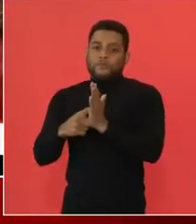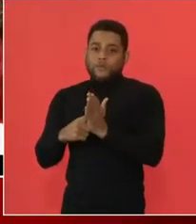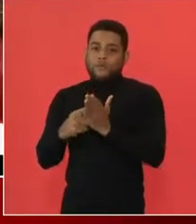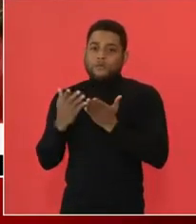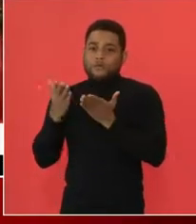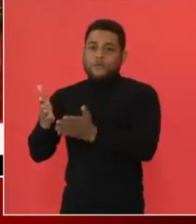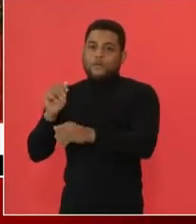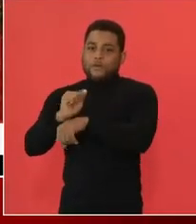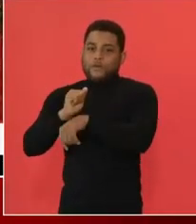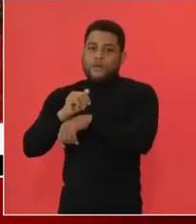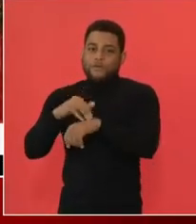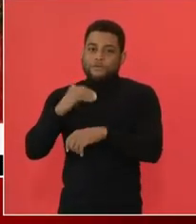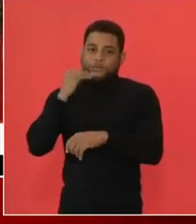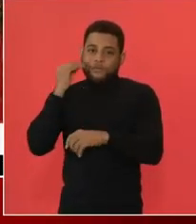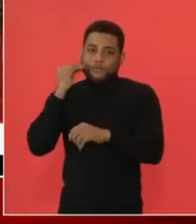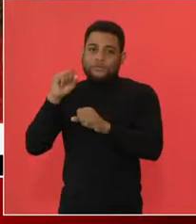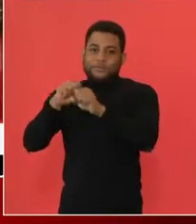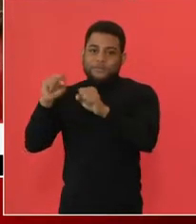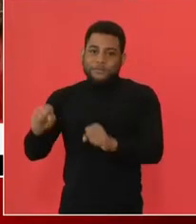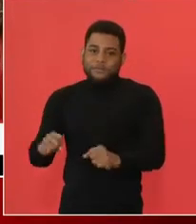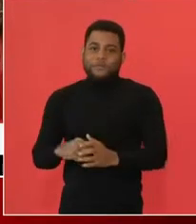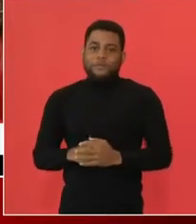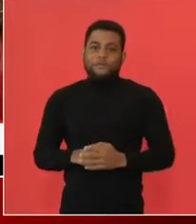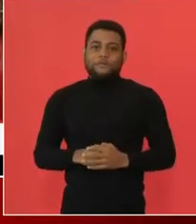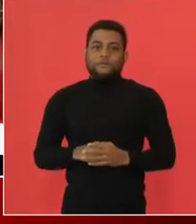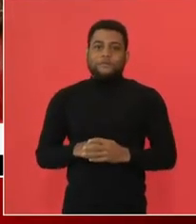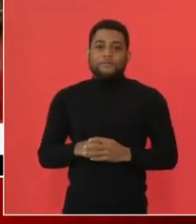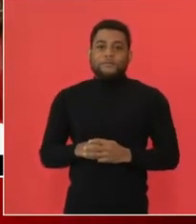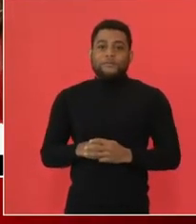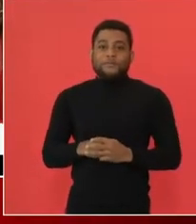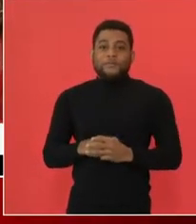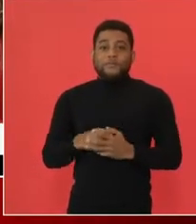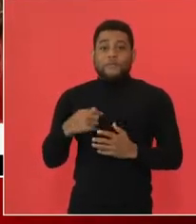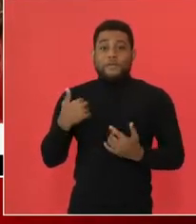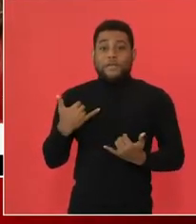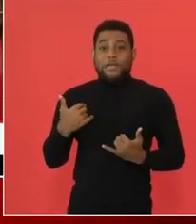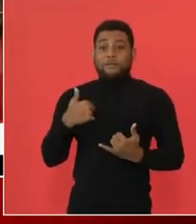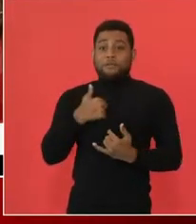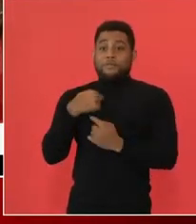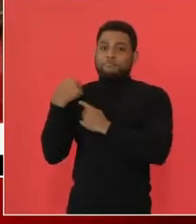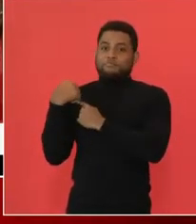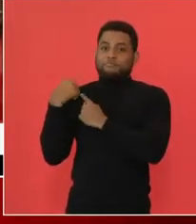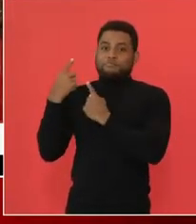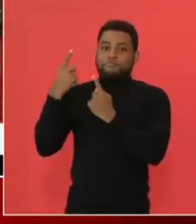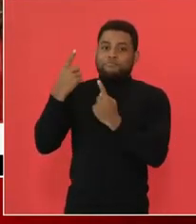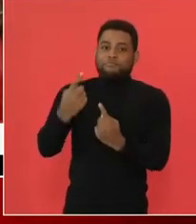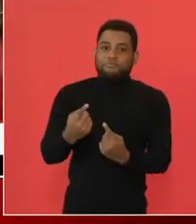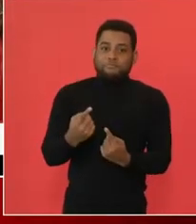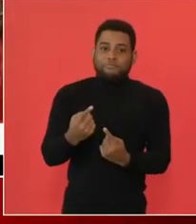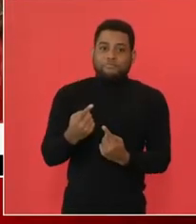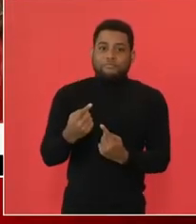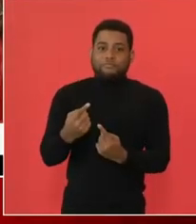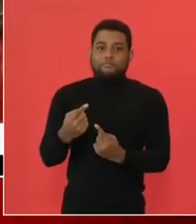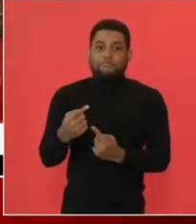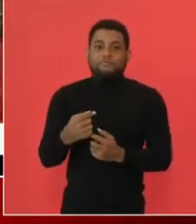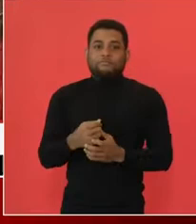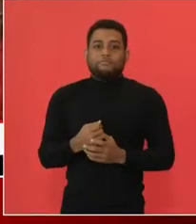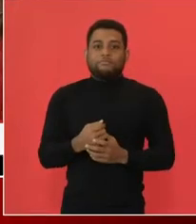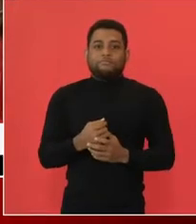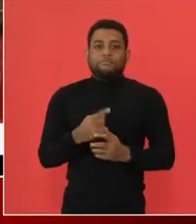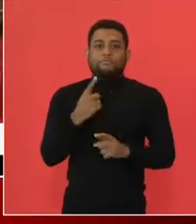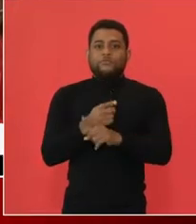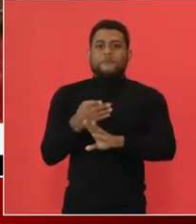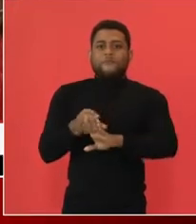we have gone through the various phases, we got up to, where were we just before last week? We're